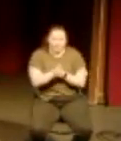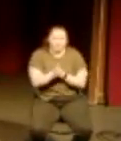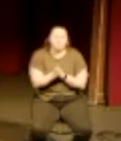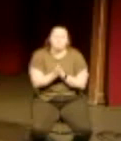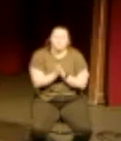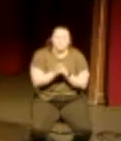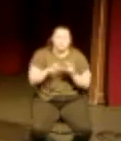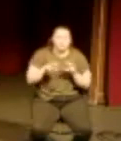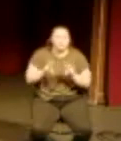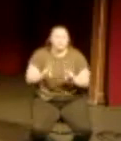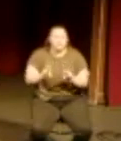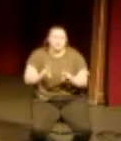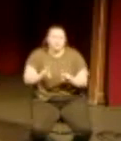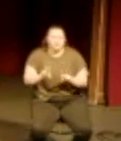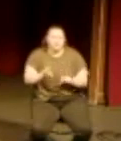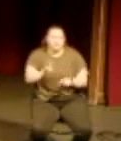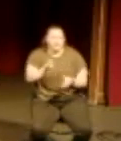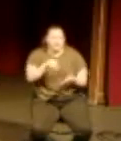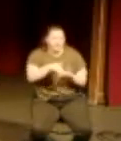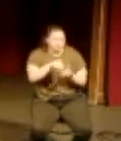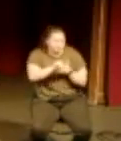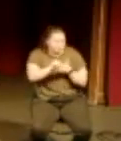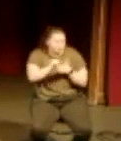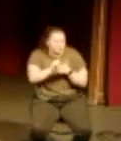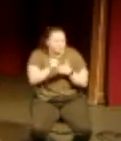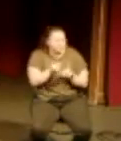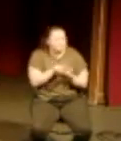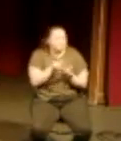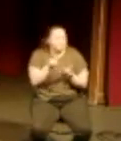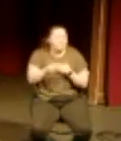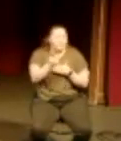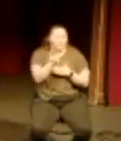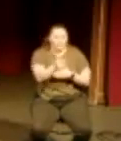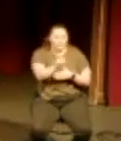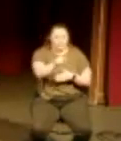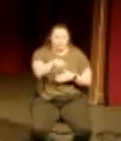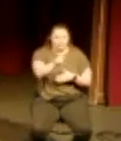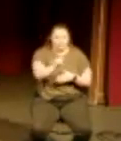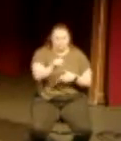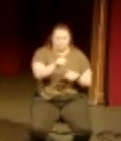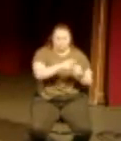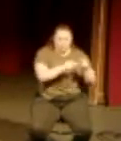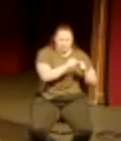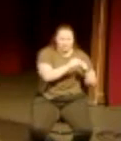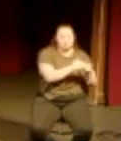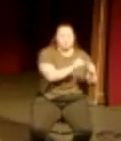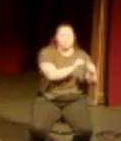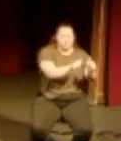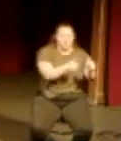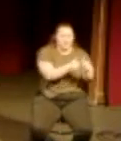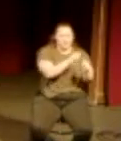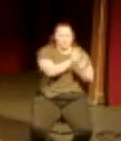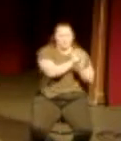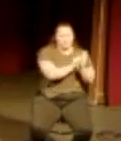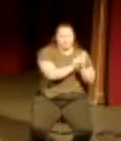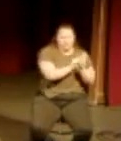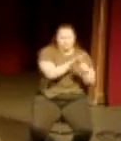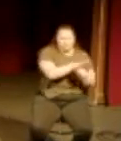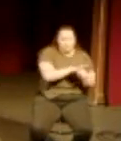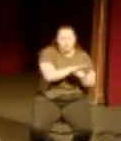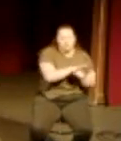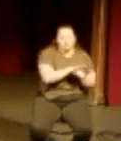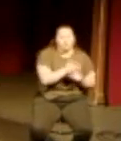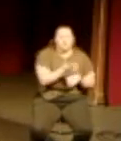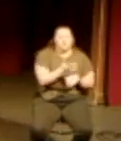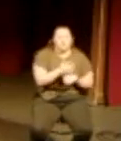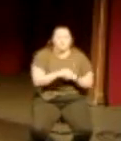last 4 or 5 years to buy 3 apartment complexes right behind our Fresno State Center, the dirt at the corner of